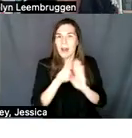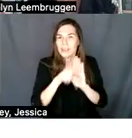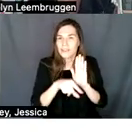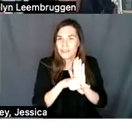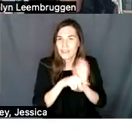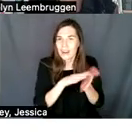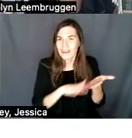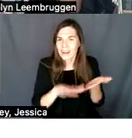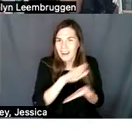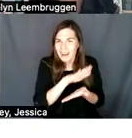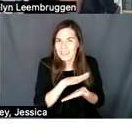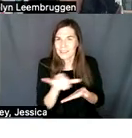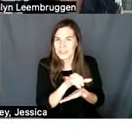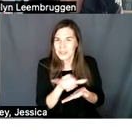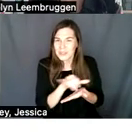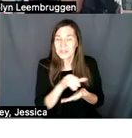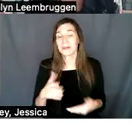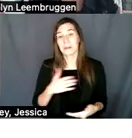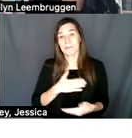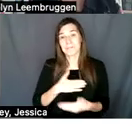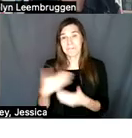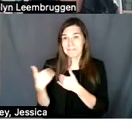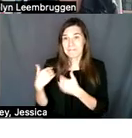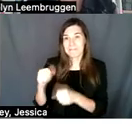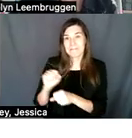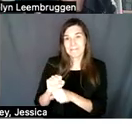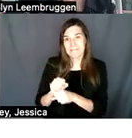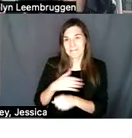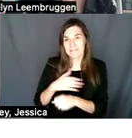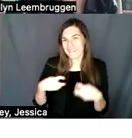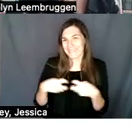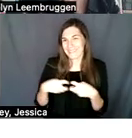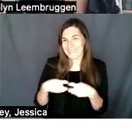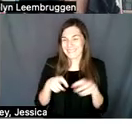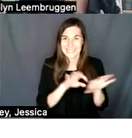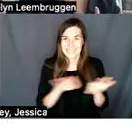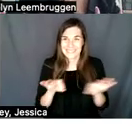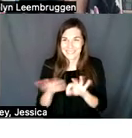well. So that's my job and what I do with my physics degrees.